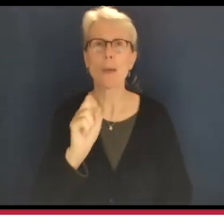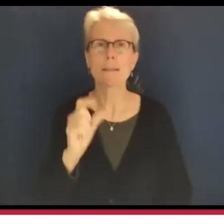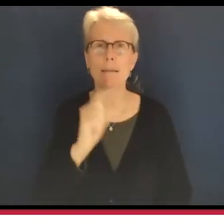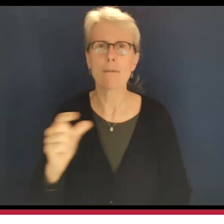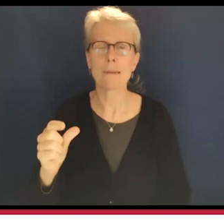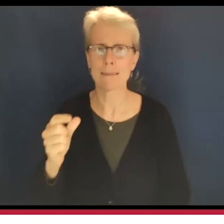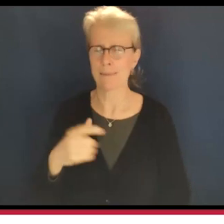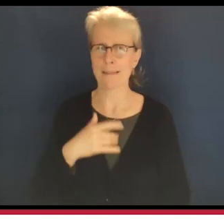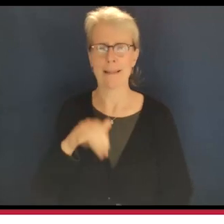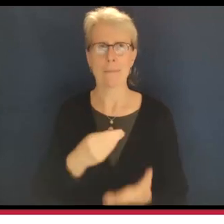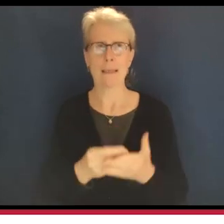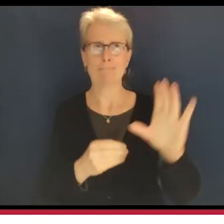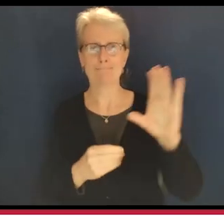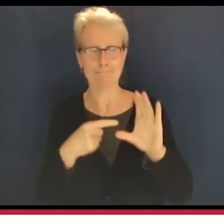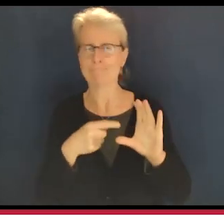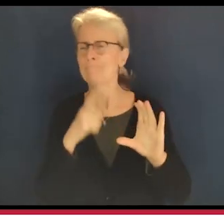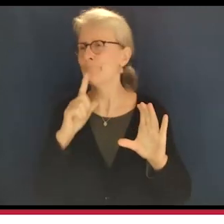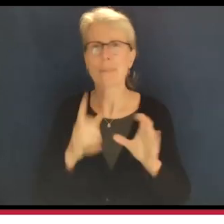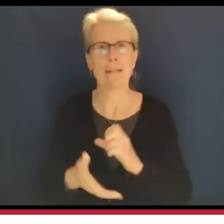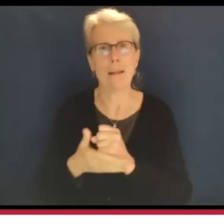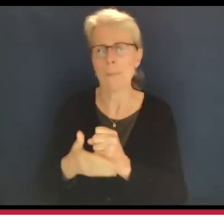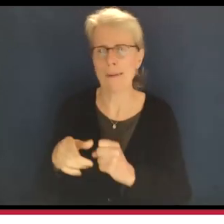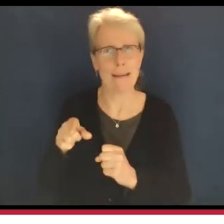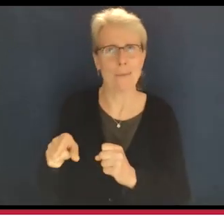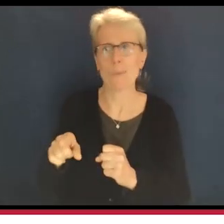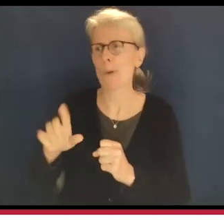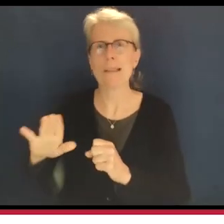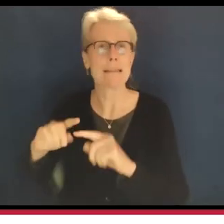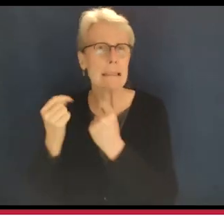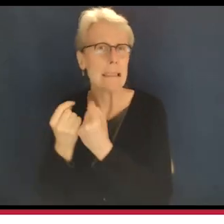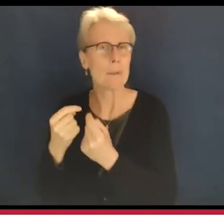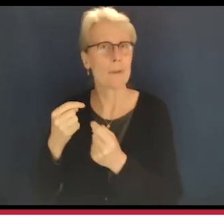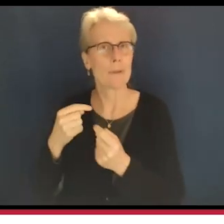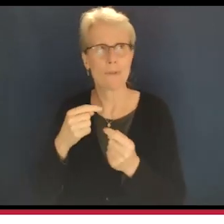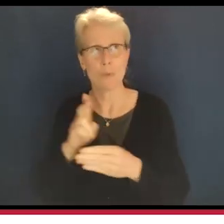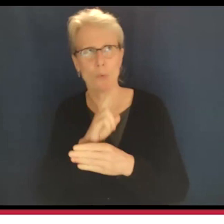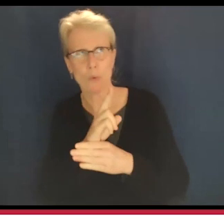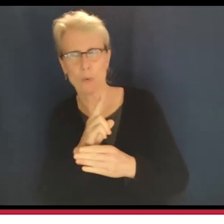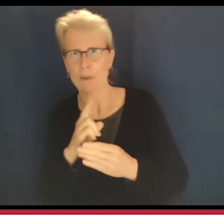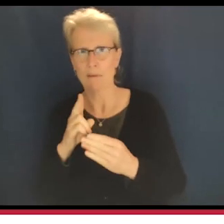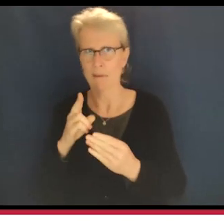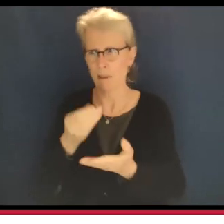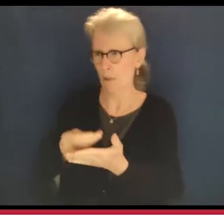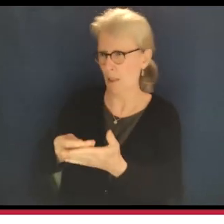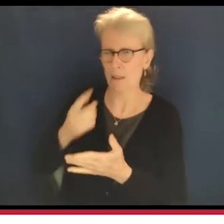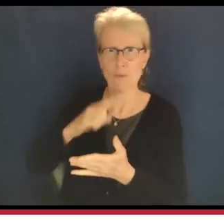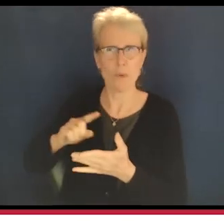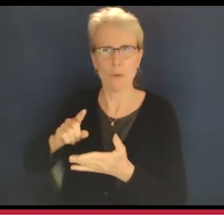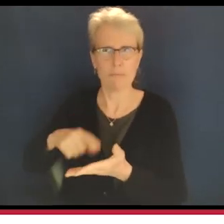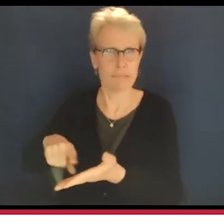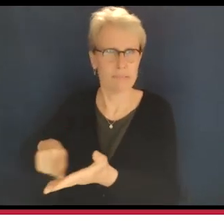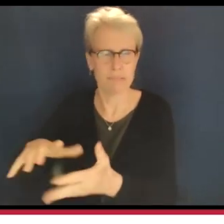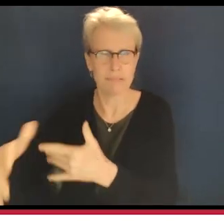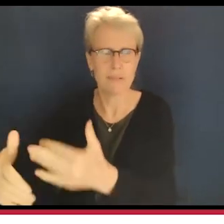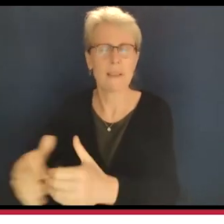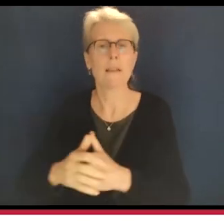grounds that this was not a good way for him or his colleagues to spend their time. Something kind of similar happened on a larger